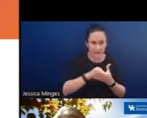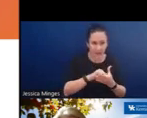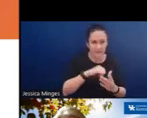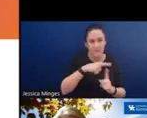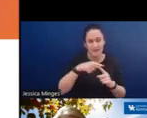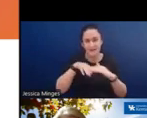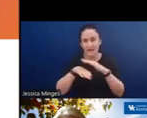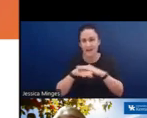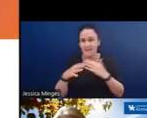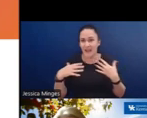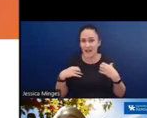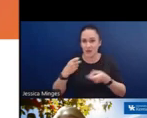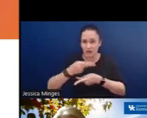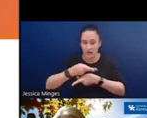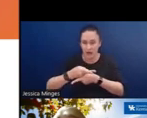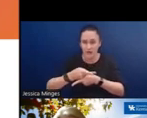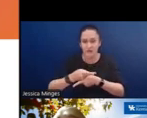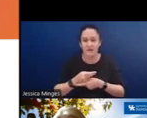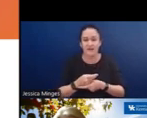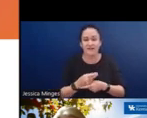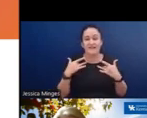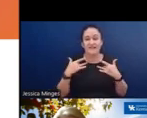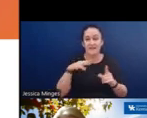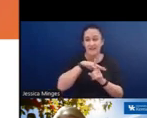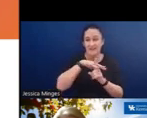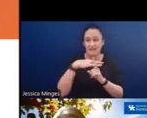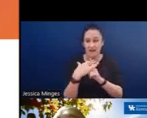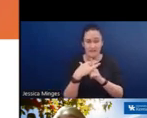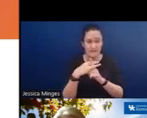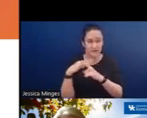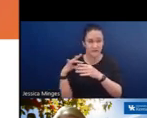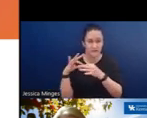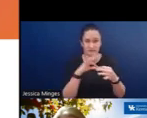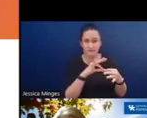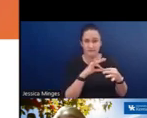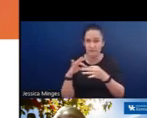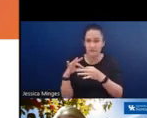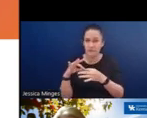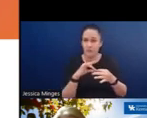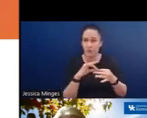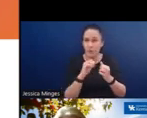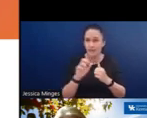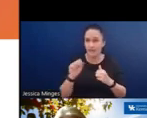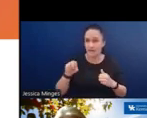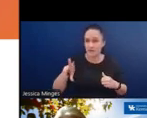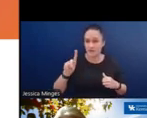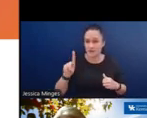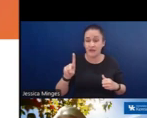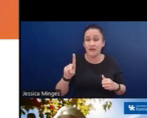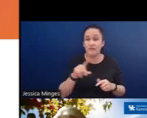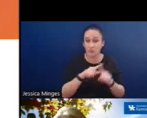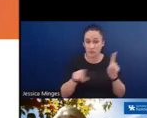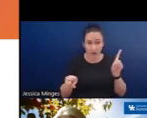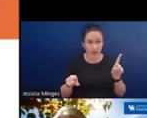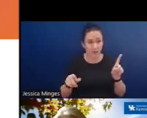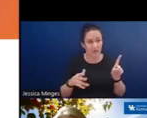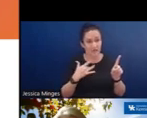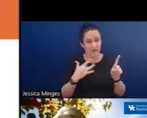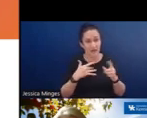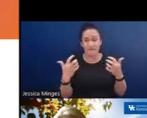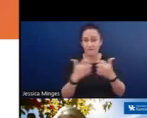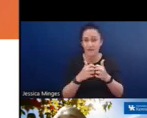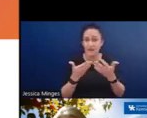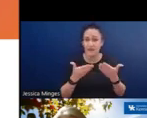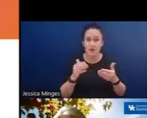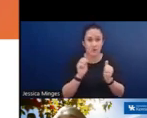lot of times this is in the context of linking people to substance use disorder treatment, but we thought it would fit in here with